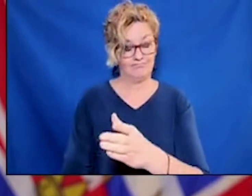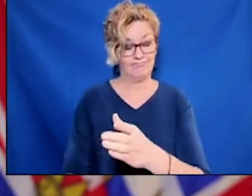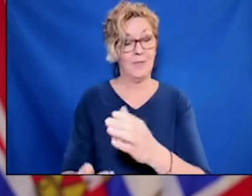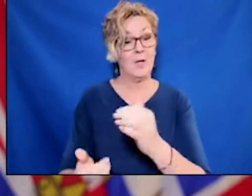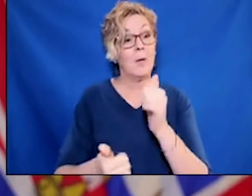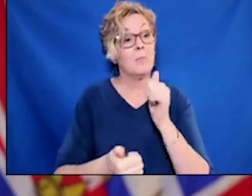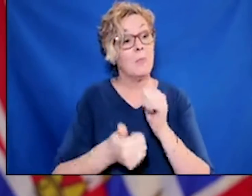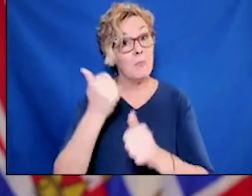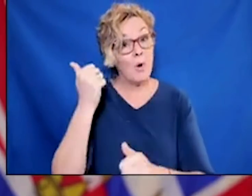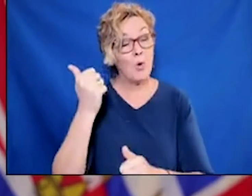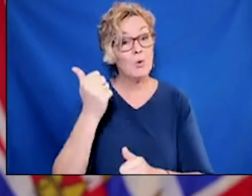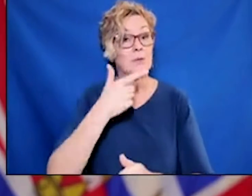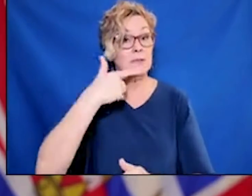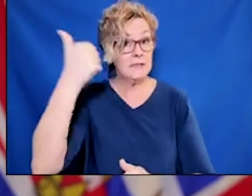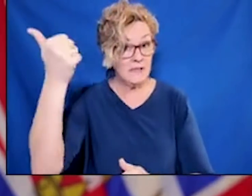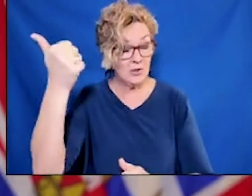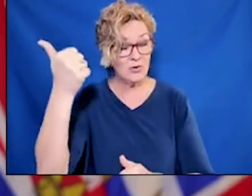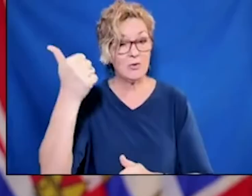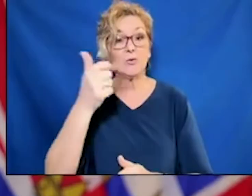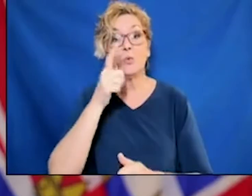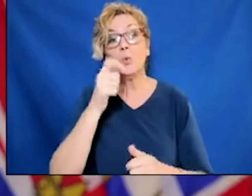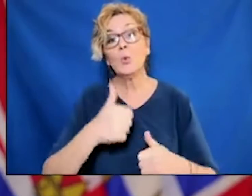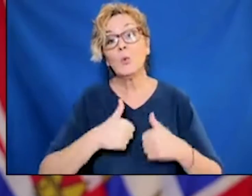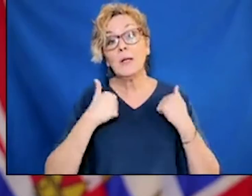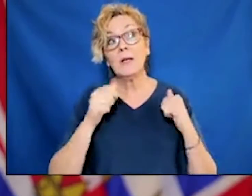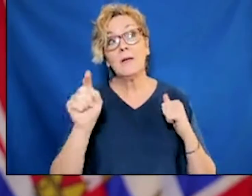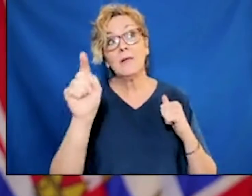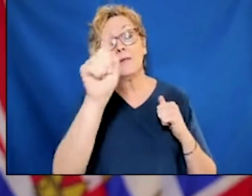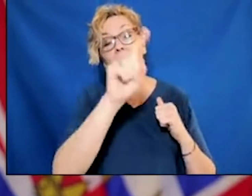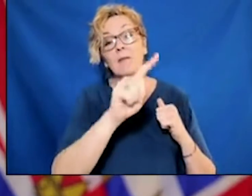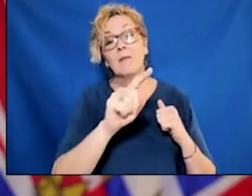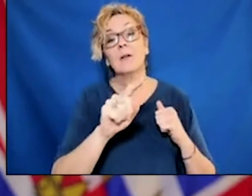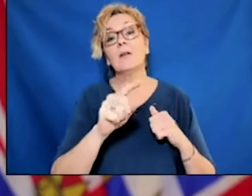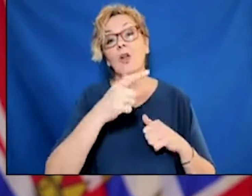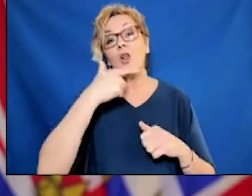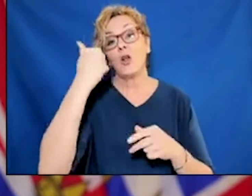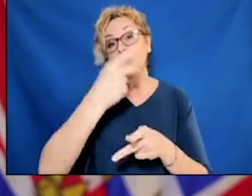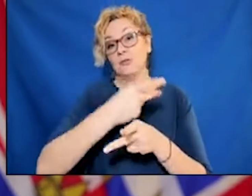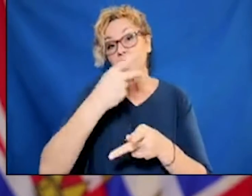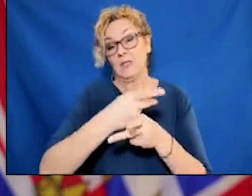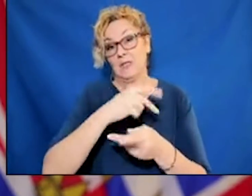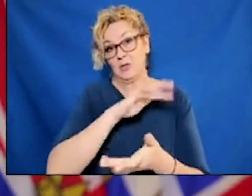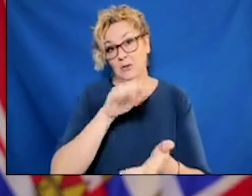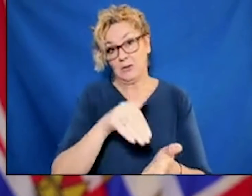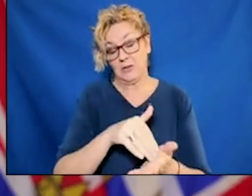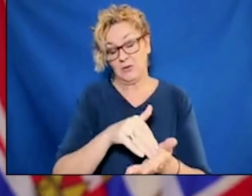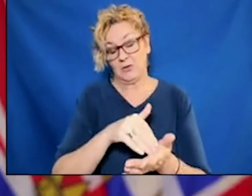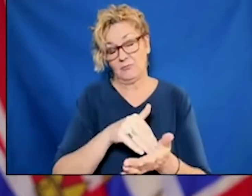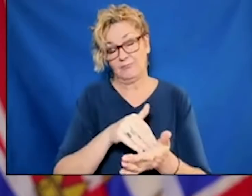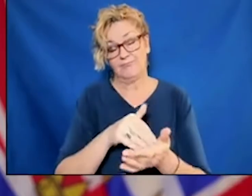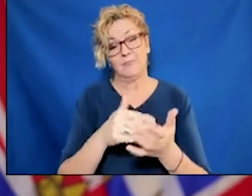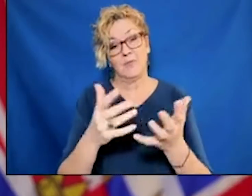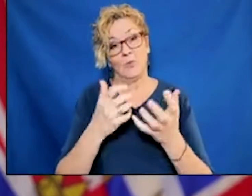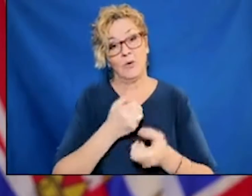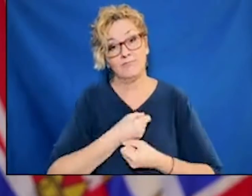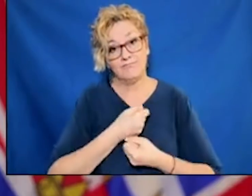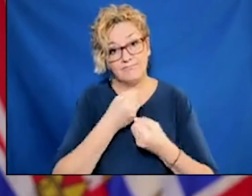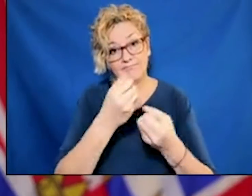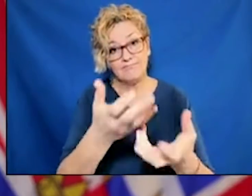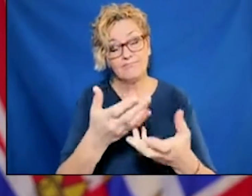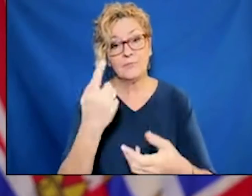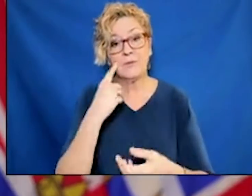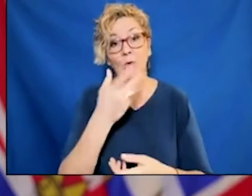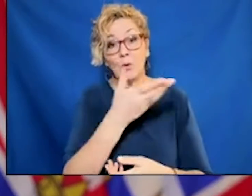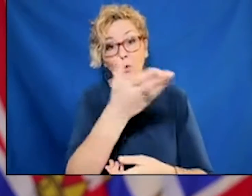elders in long-term care. And to the families, the care providers, and our communities who've lost